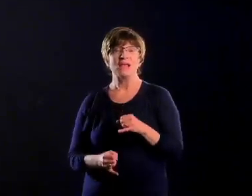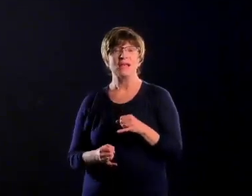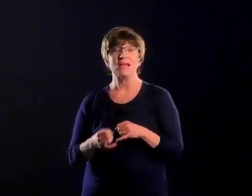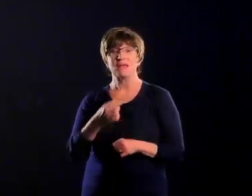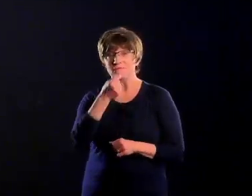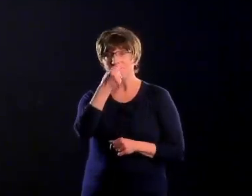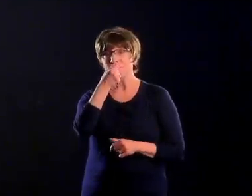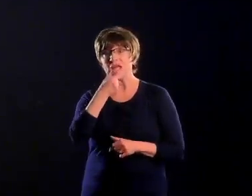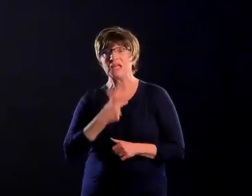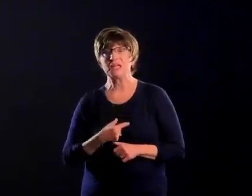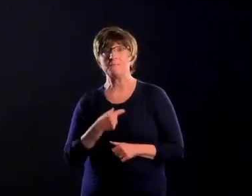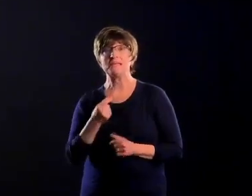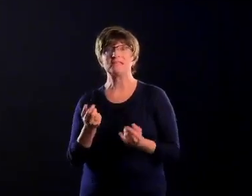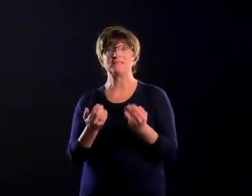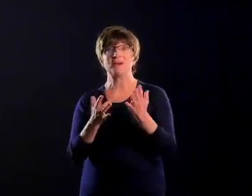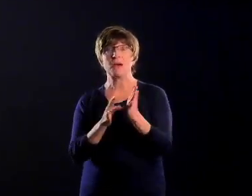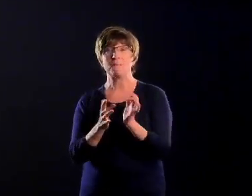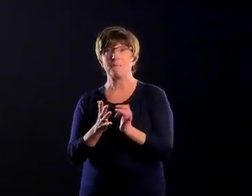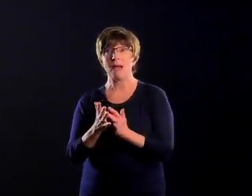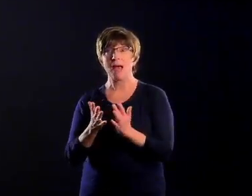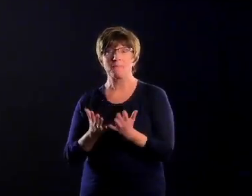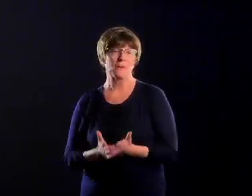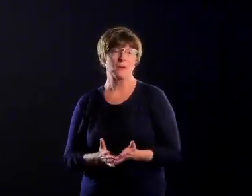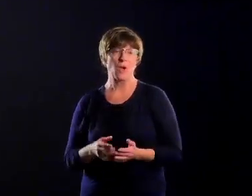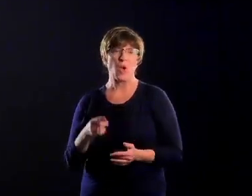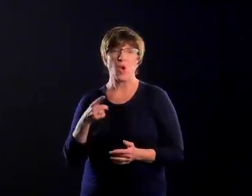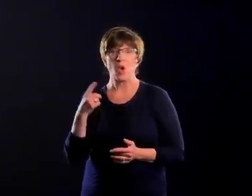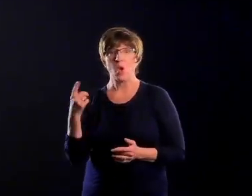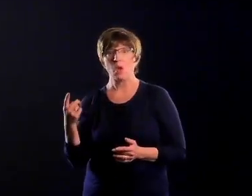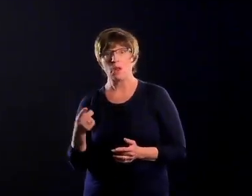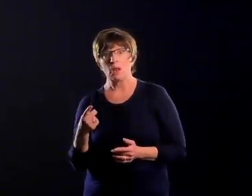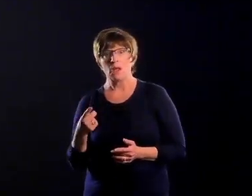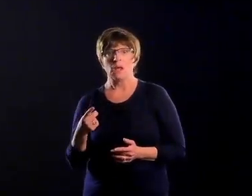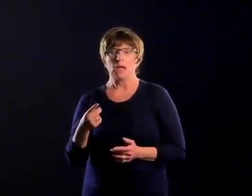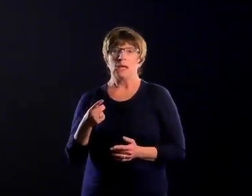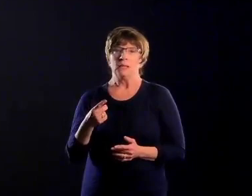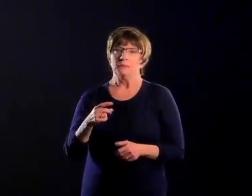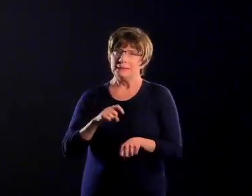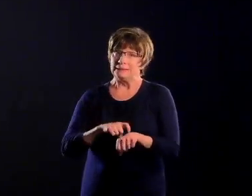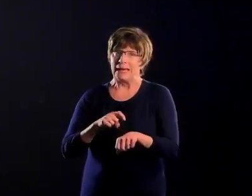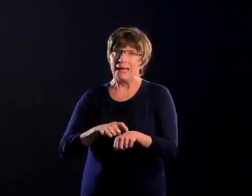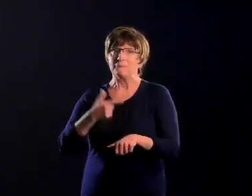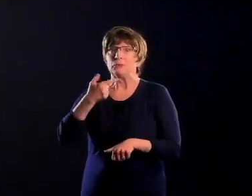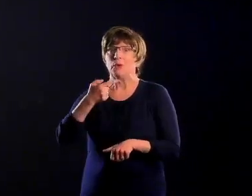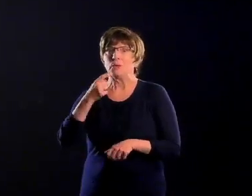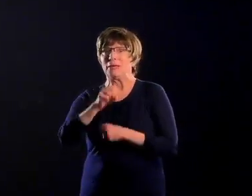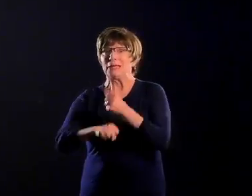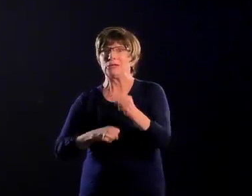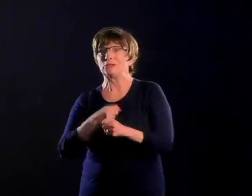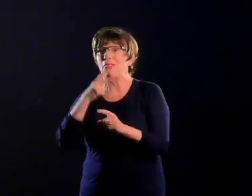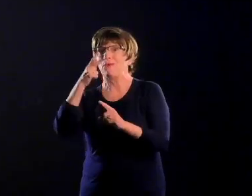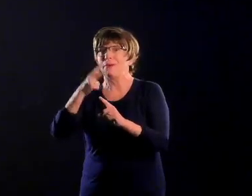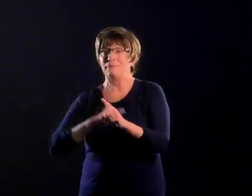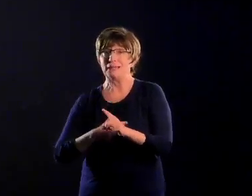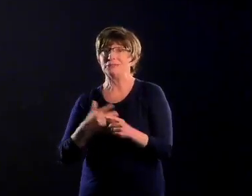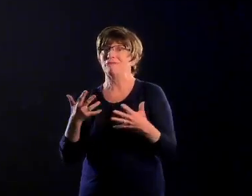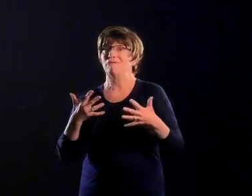Bible was launched. It only took us 21 years and 3 months to finish this book, but it's finished at last.